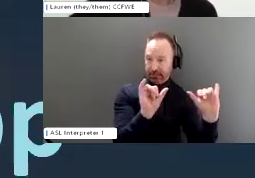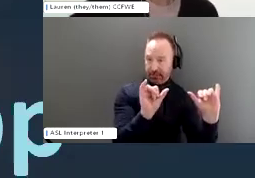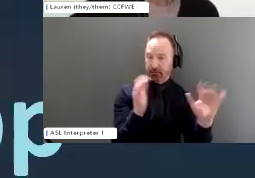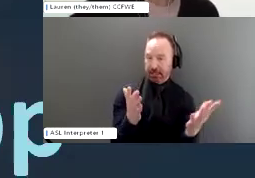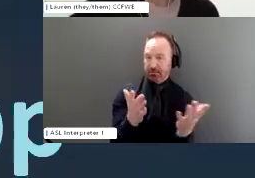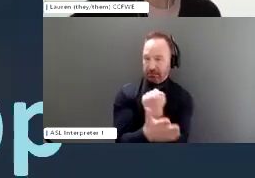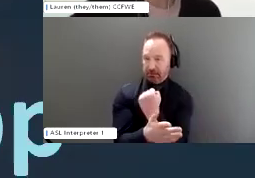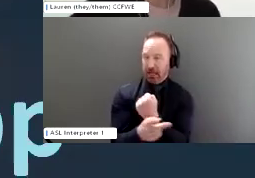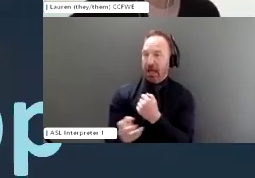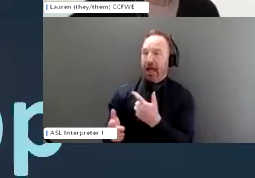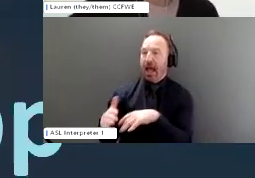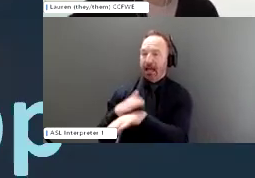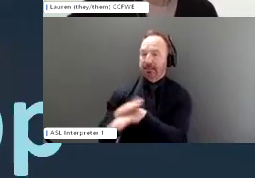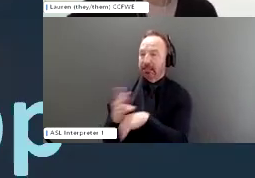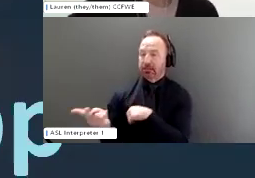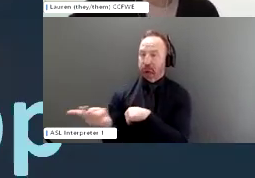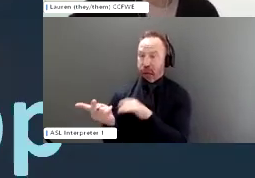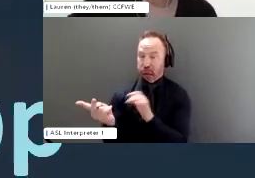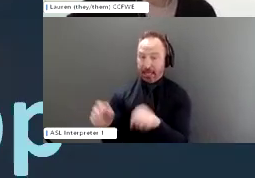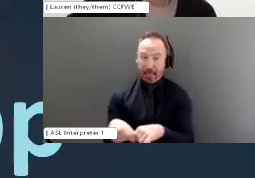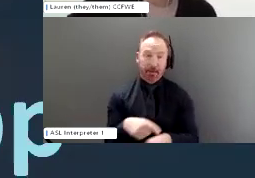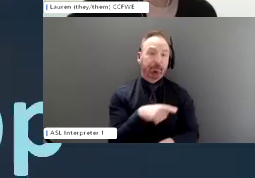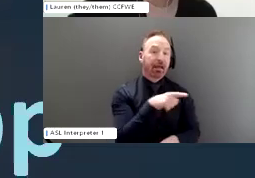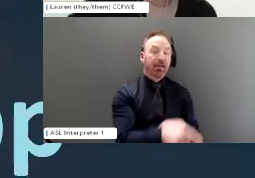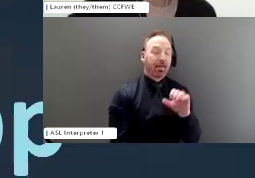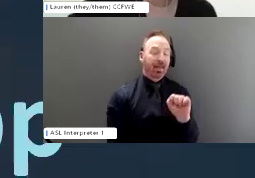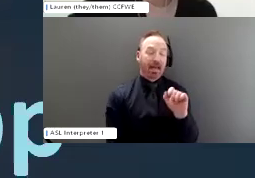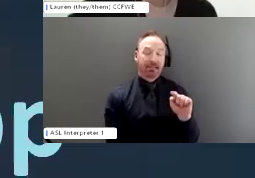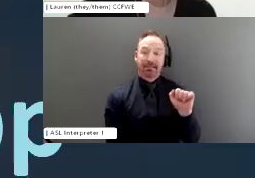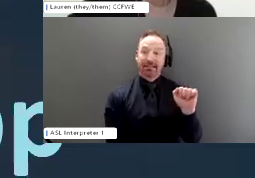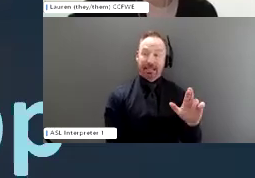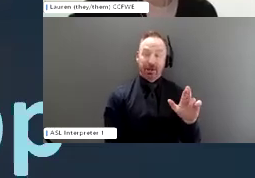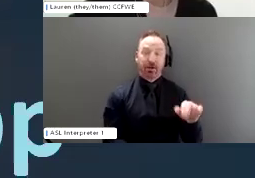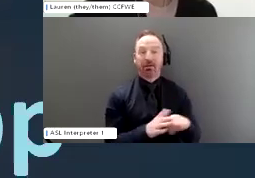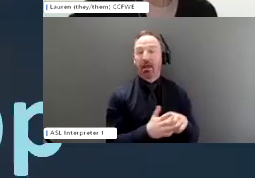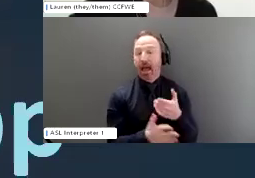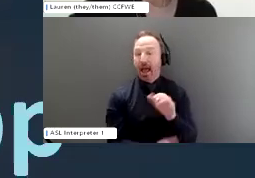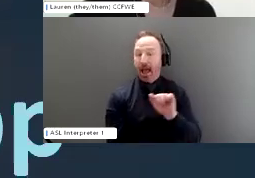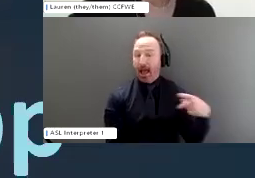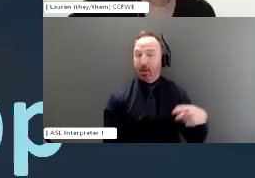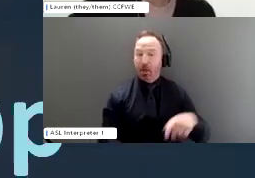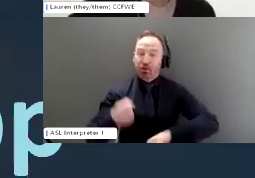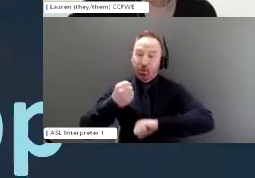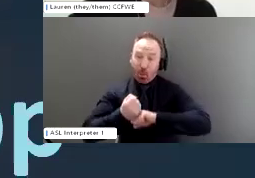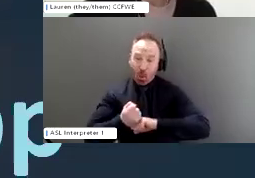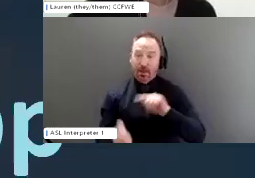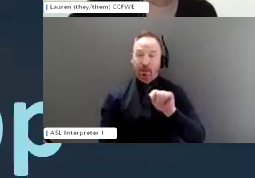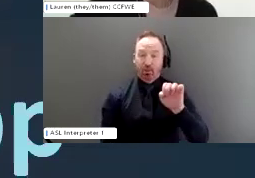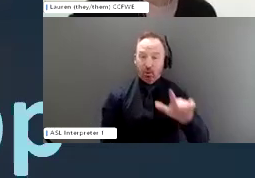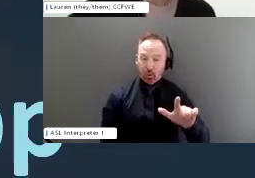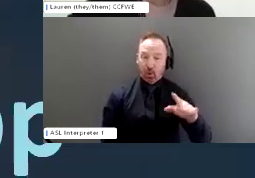Another tool we offer is the STEER app, which stands for a support tool for economic abuse recovery. And